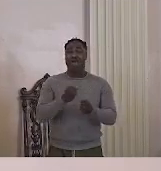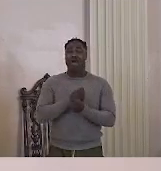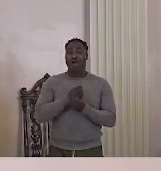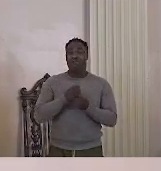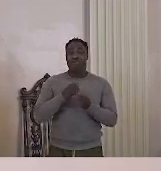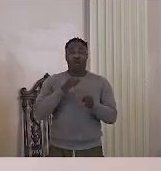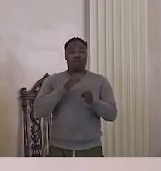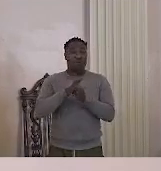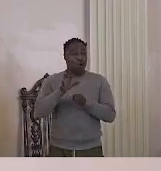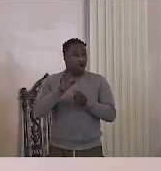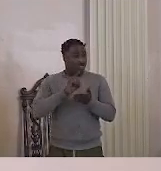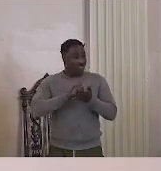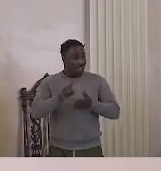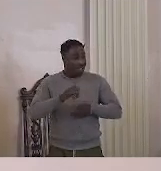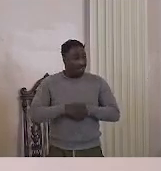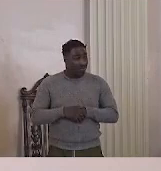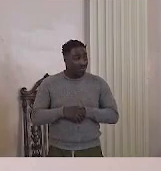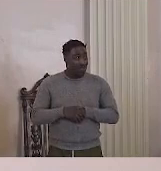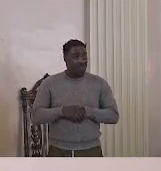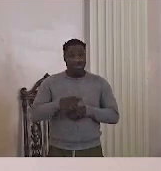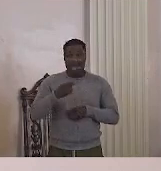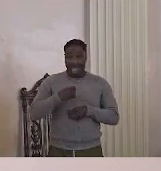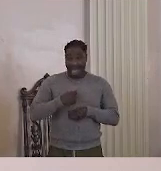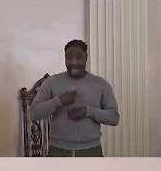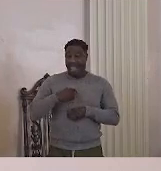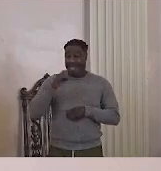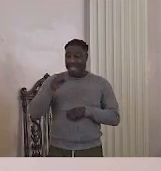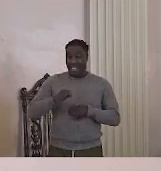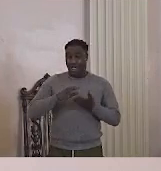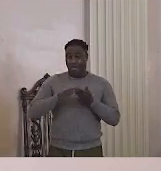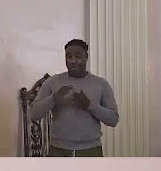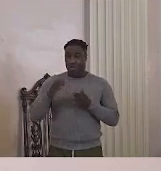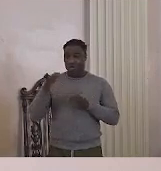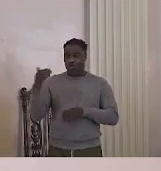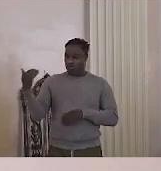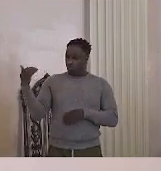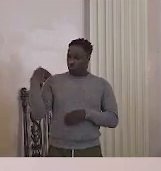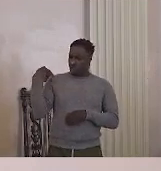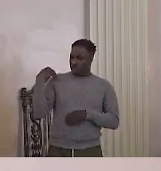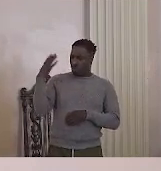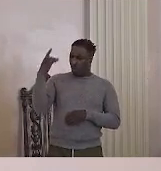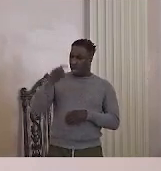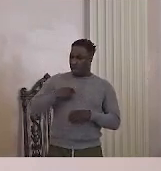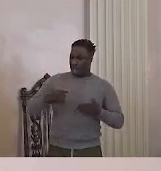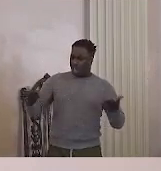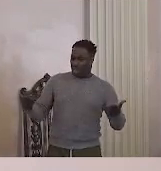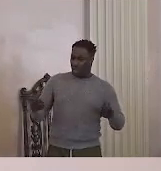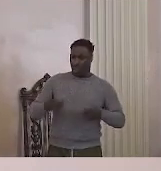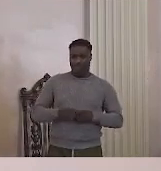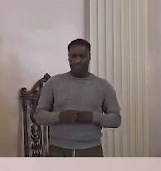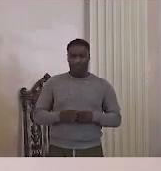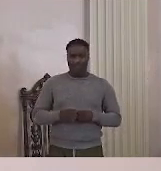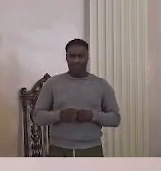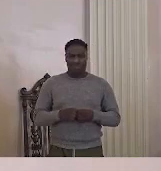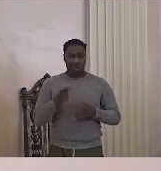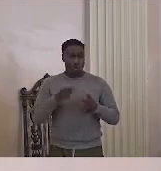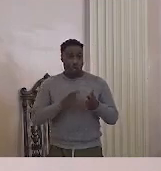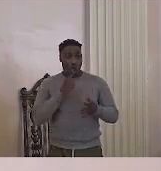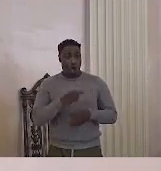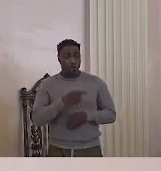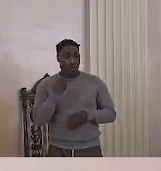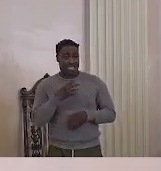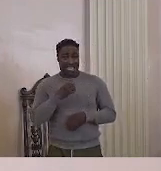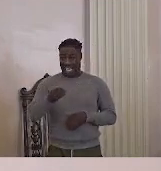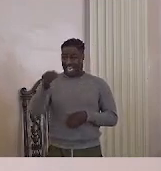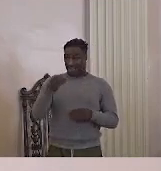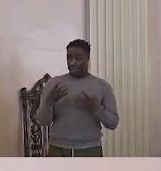divine. I need this community to remind me of why I'm here, what's at stake, and to give me